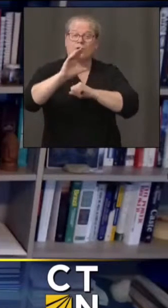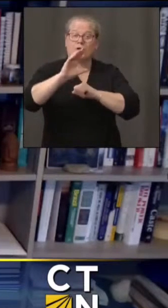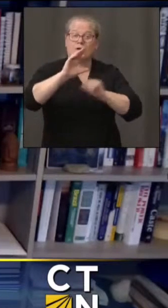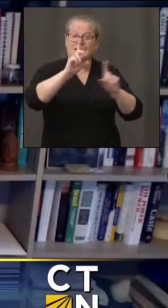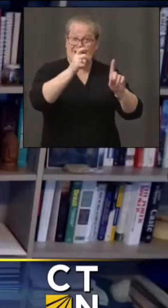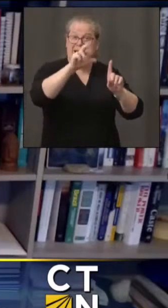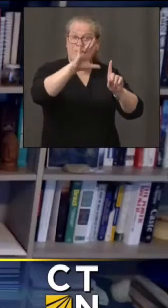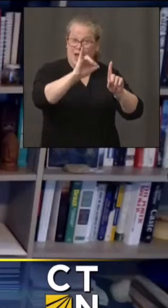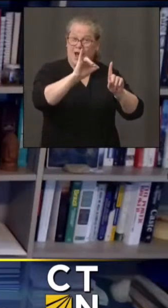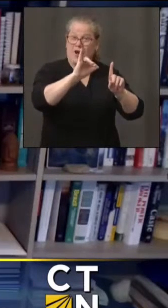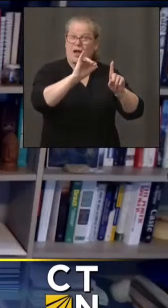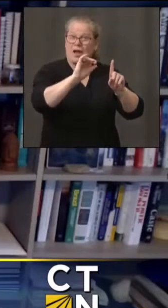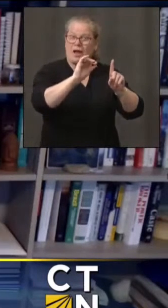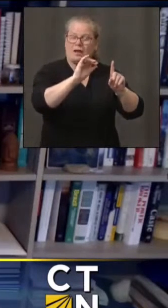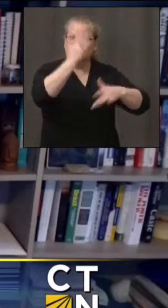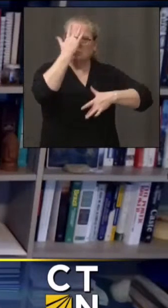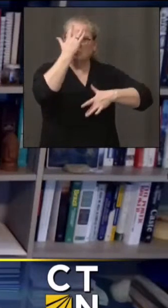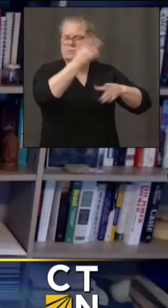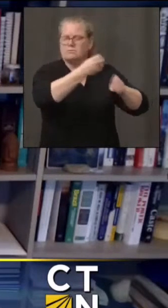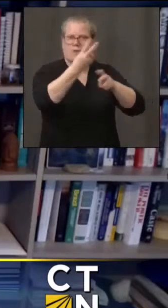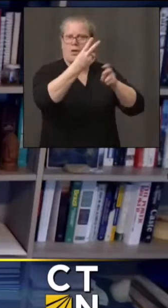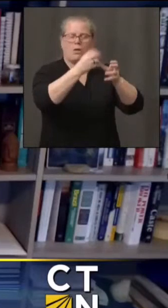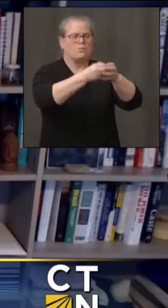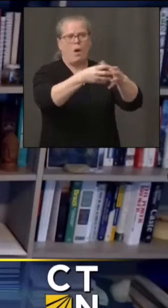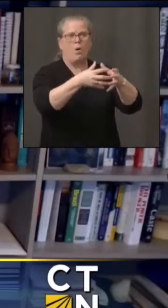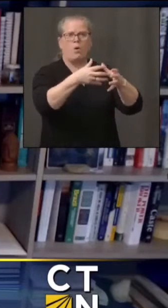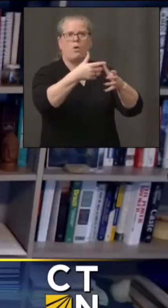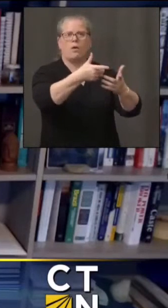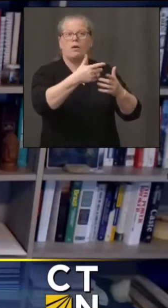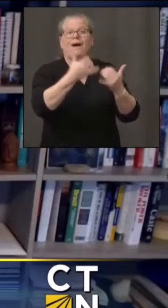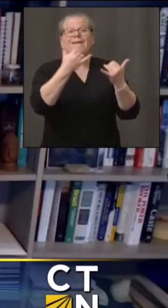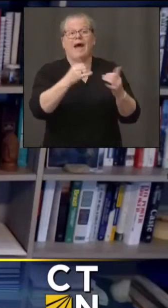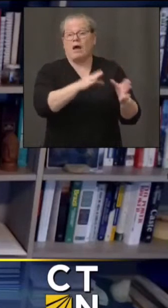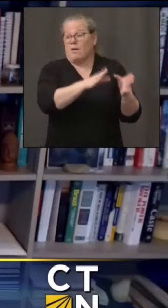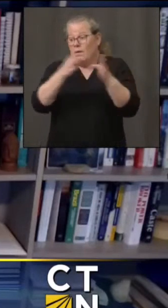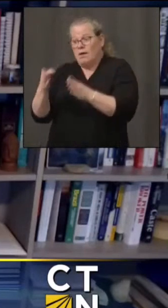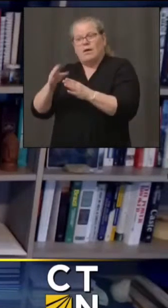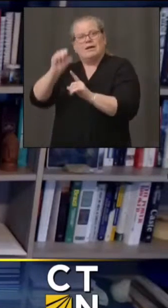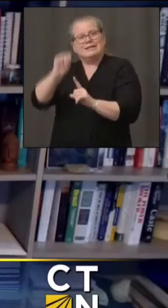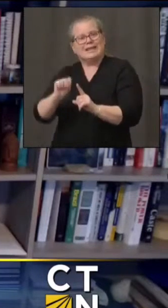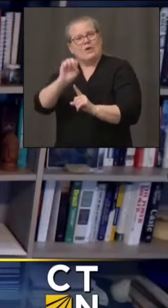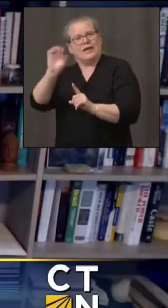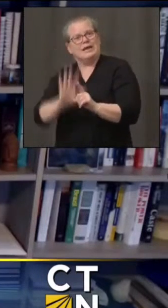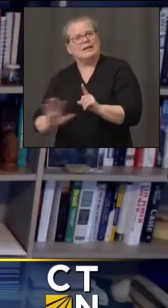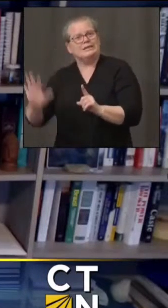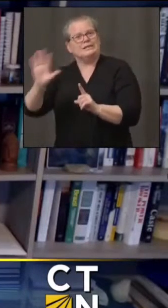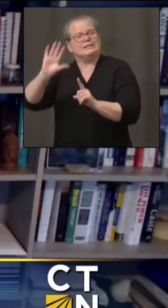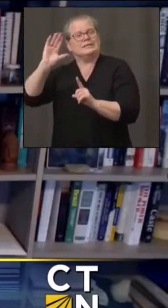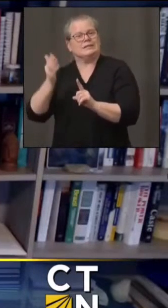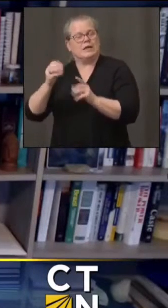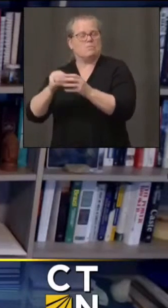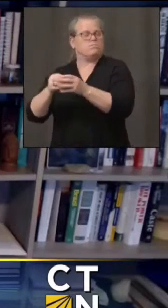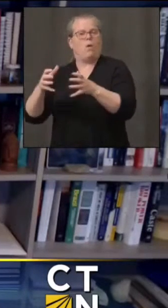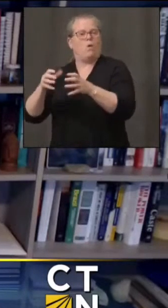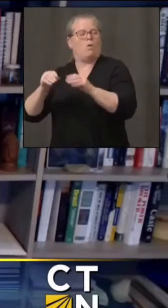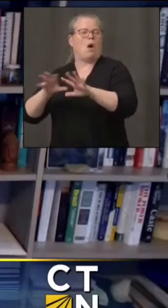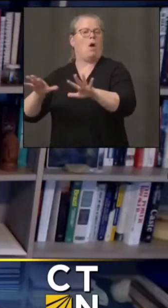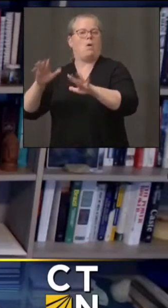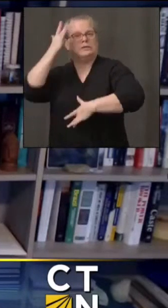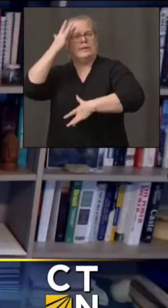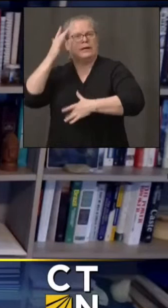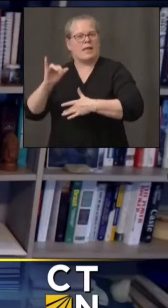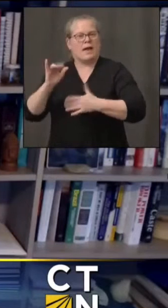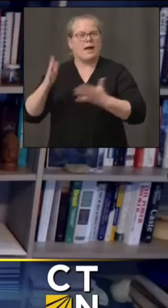Connecticut. And so when you take the average rate across the state, it really doesn't give you the picture of actually what's happening at this